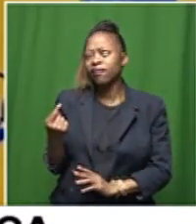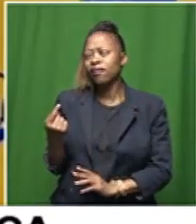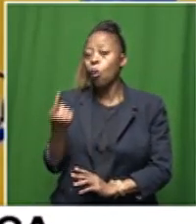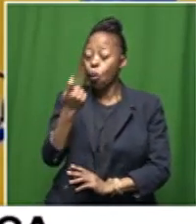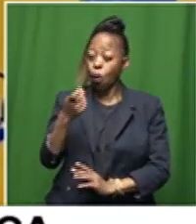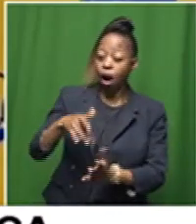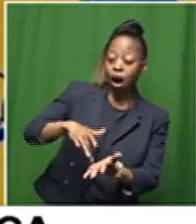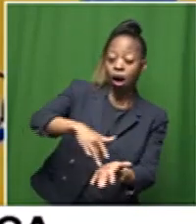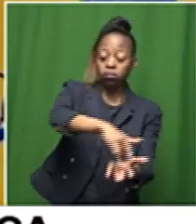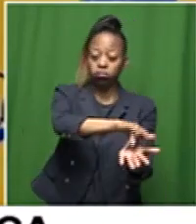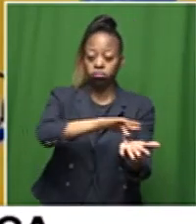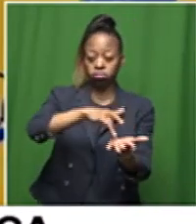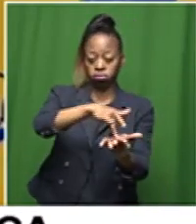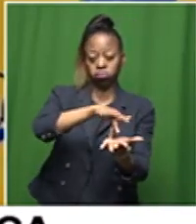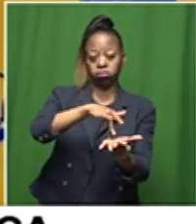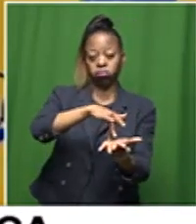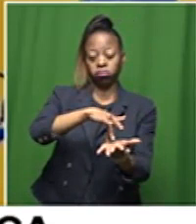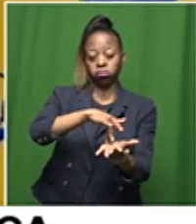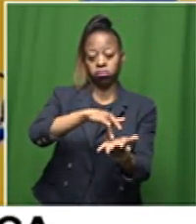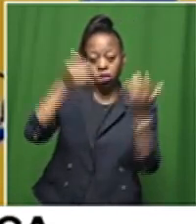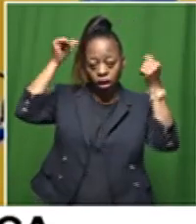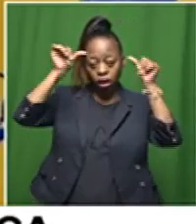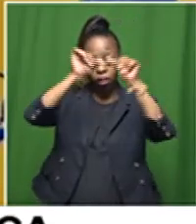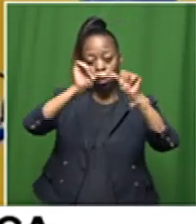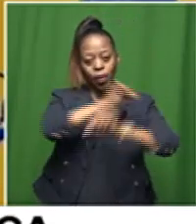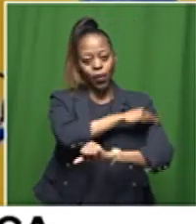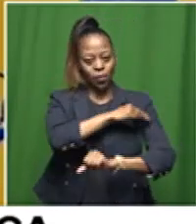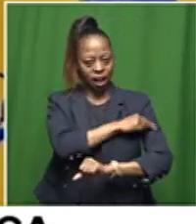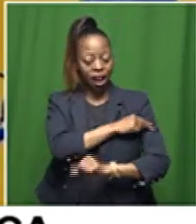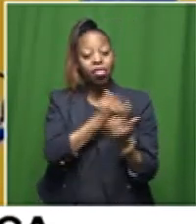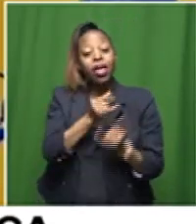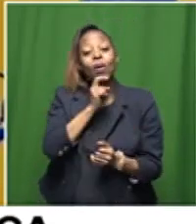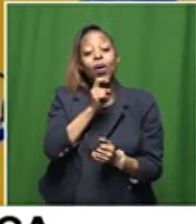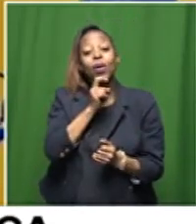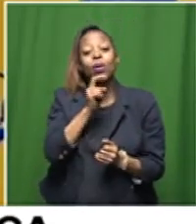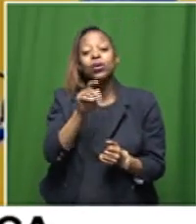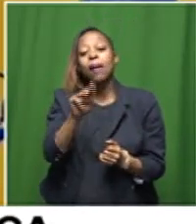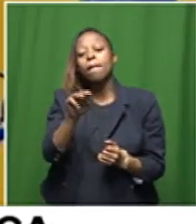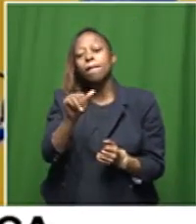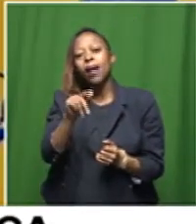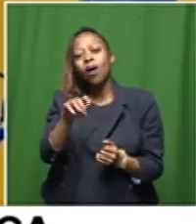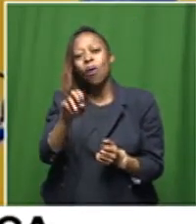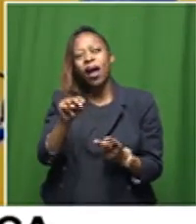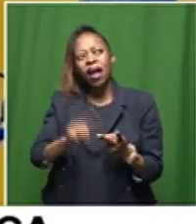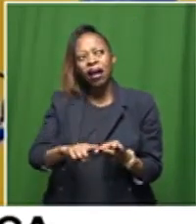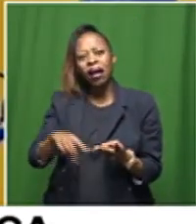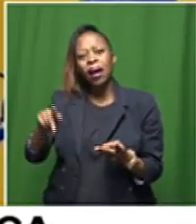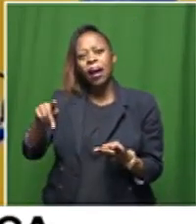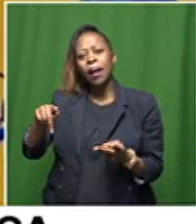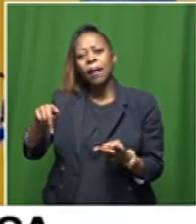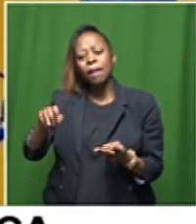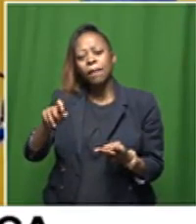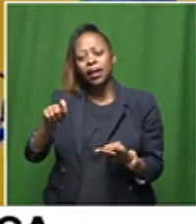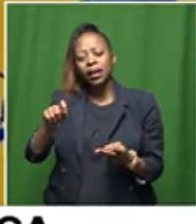central or an academic hospital. We currently utilize Mankweng and Petersburg Hospital as our